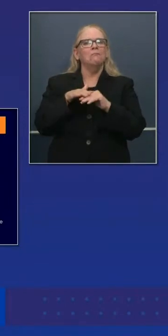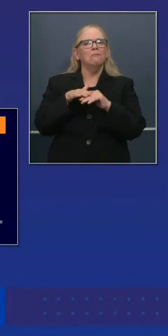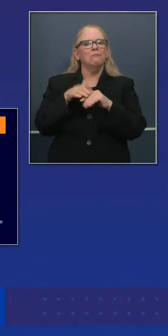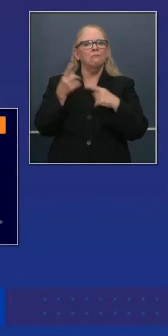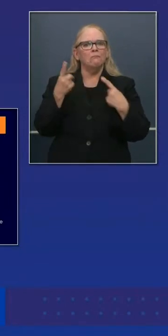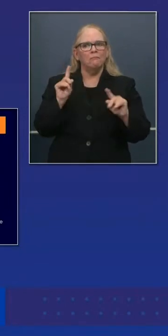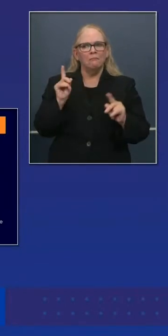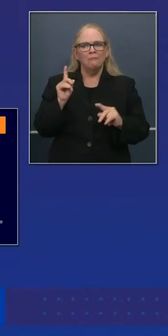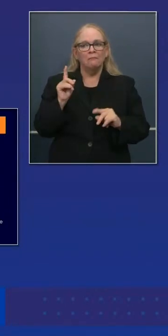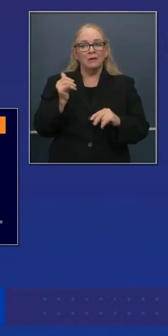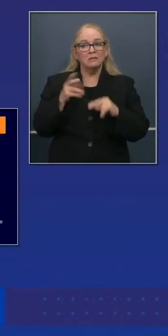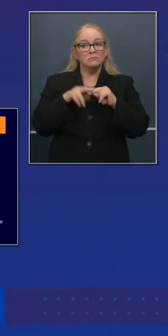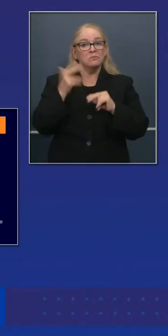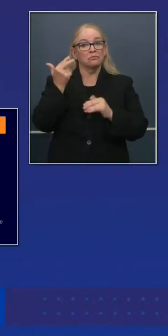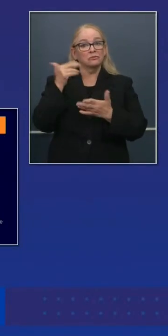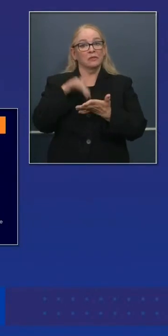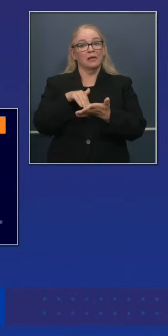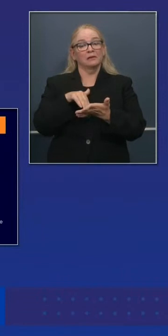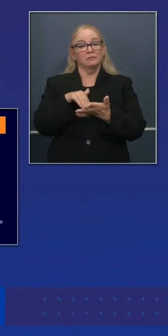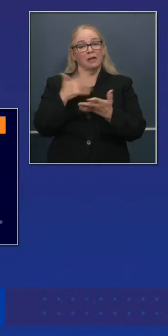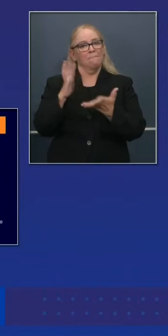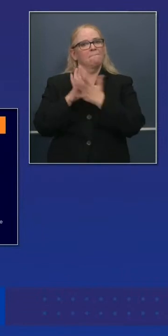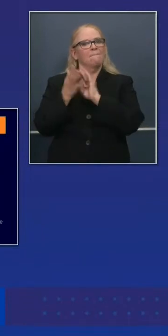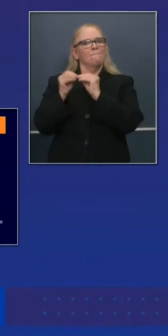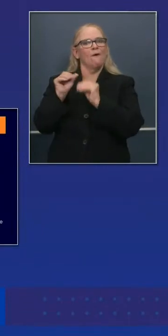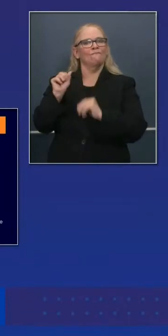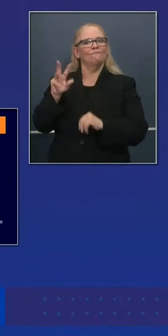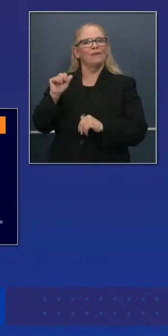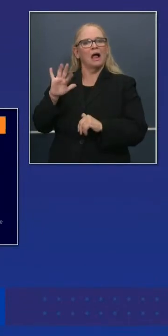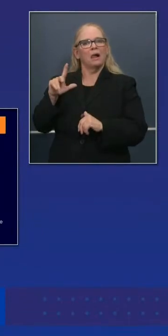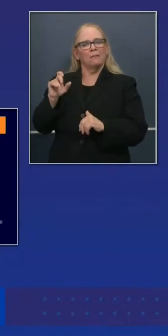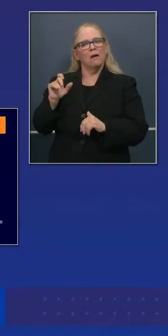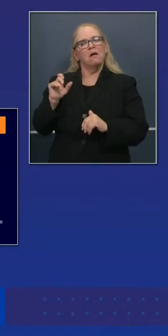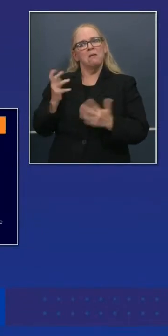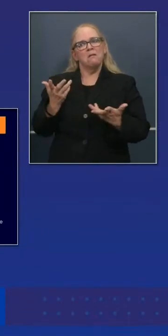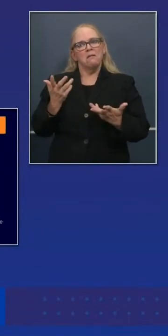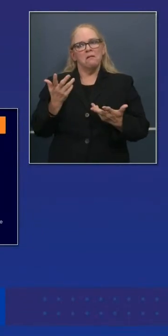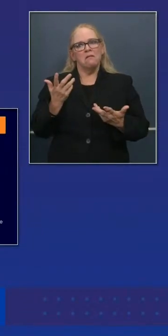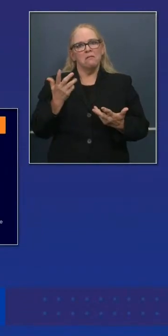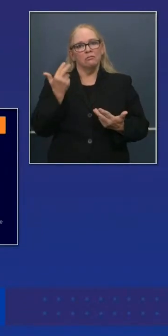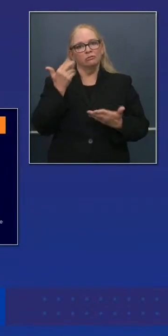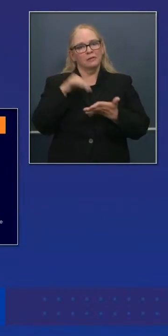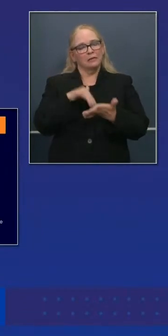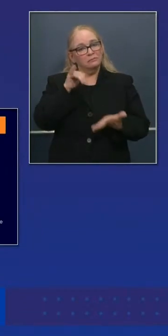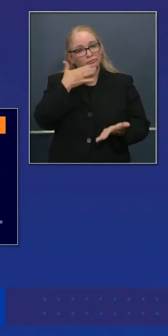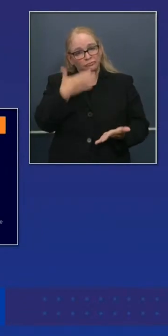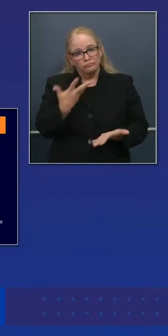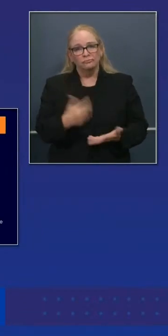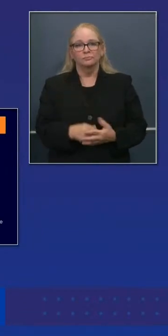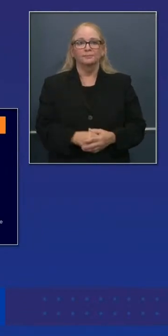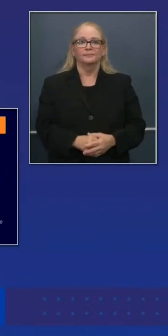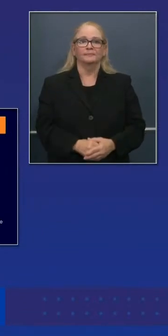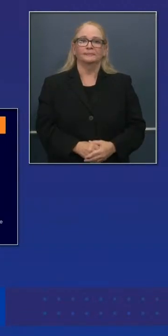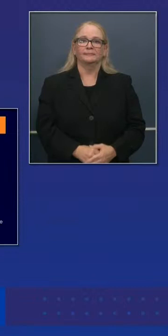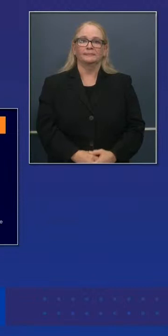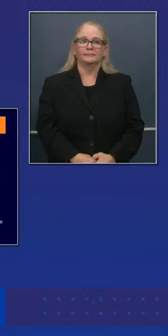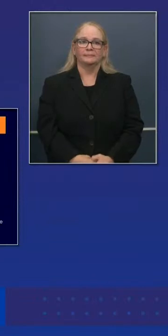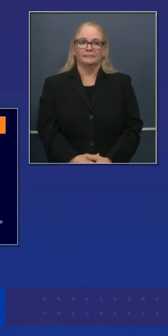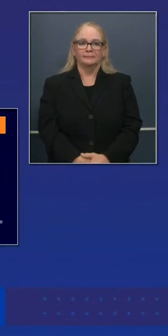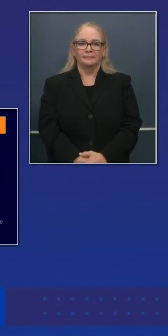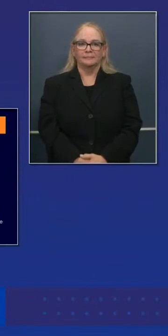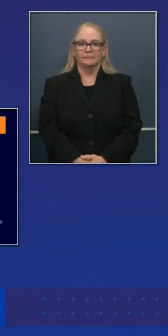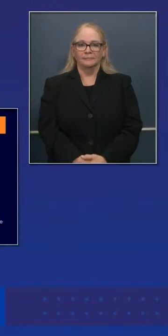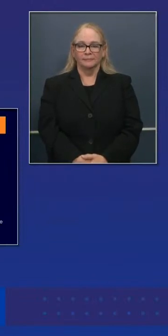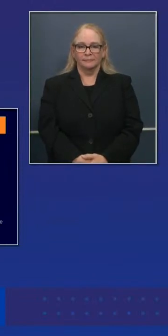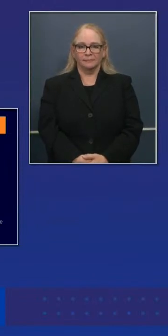ventilators increased over 13,000 in terms of our capacity of available ventilators in the system.